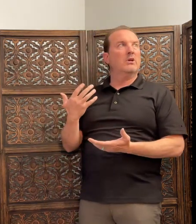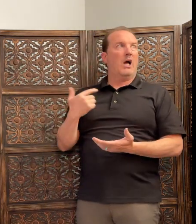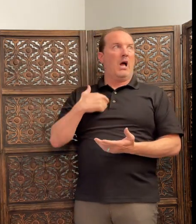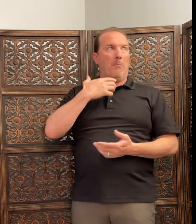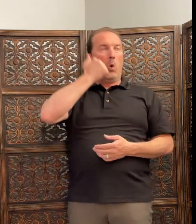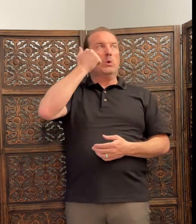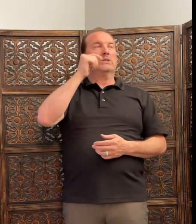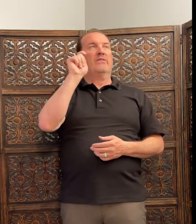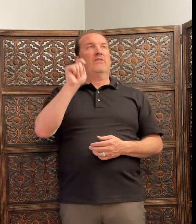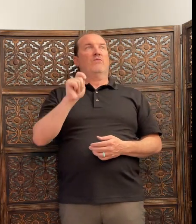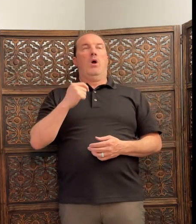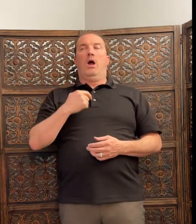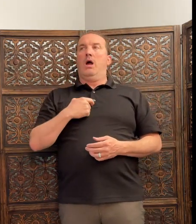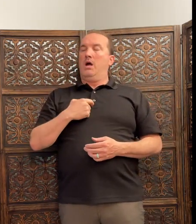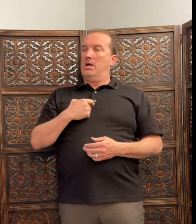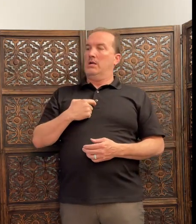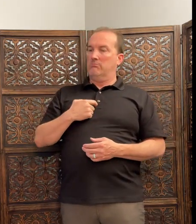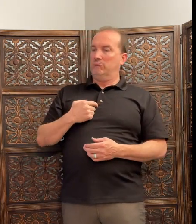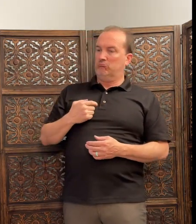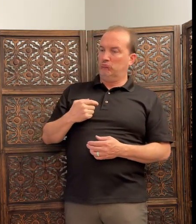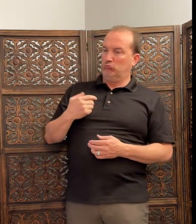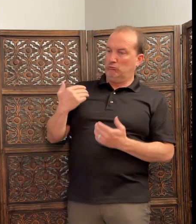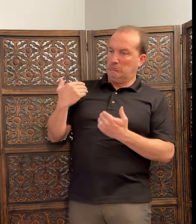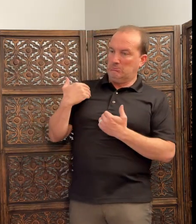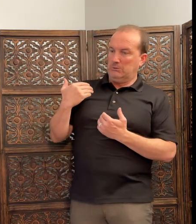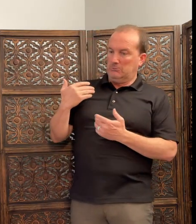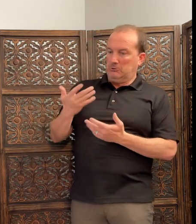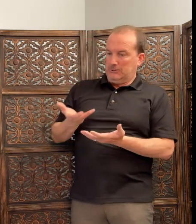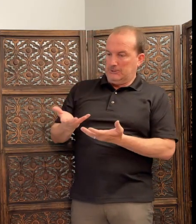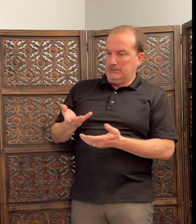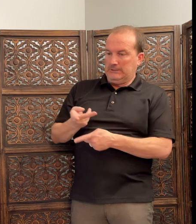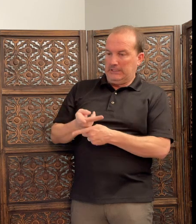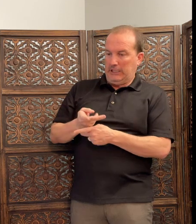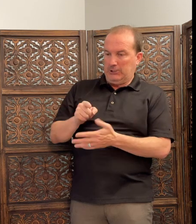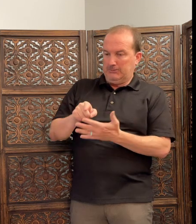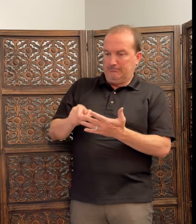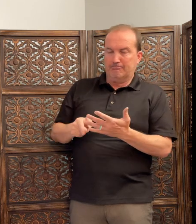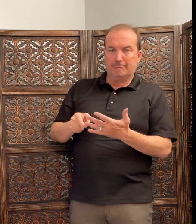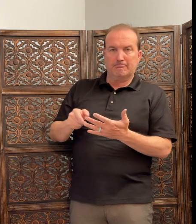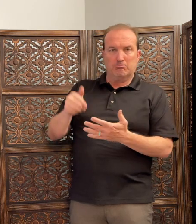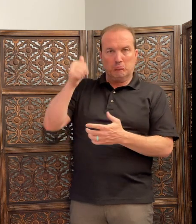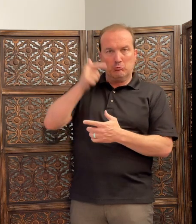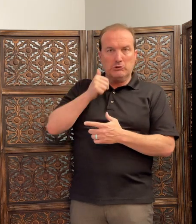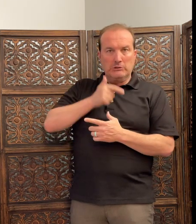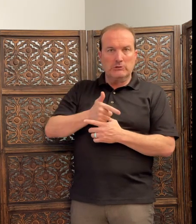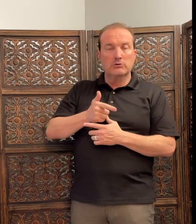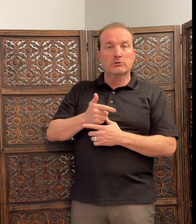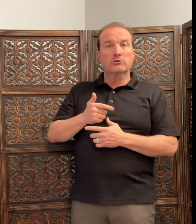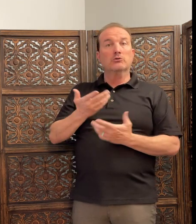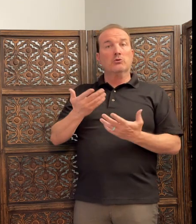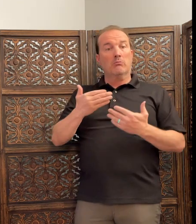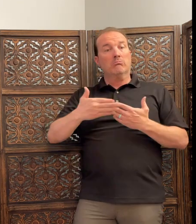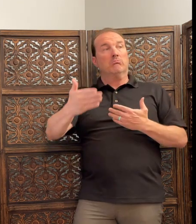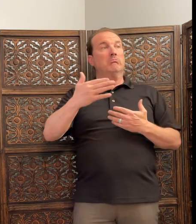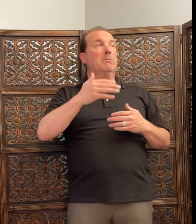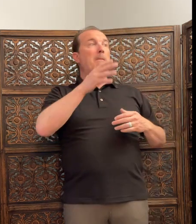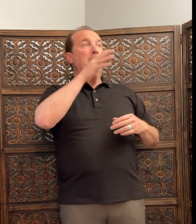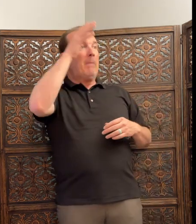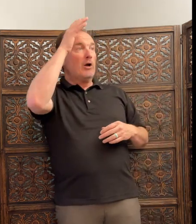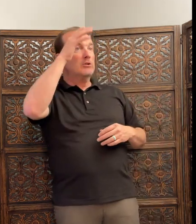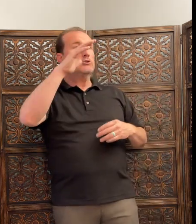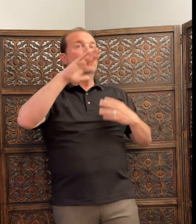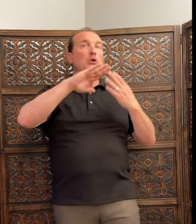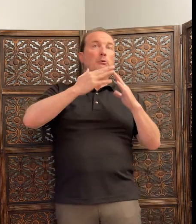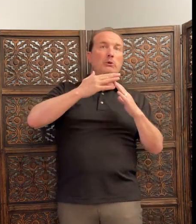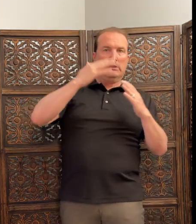say, I am the oldest, therefore I must be responsible for my siblings. Going forward, there's an expectation from your